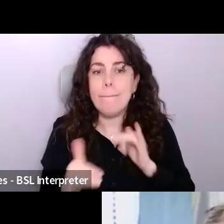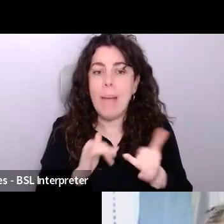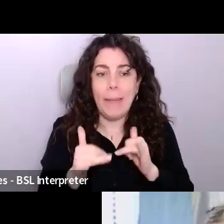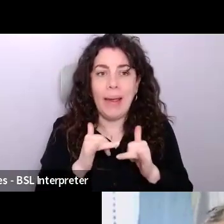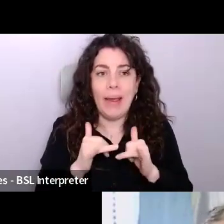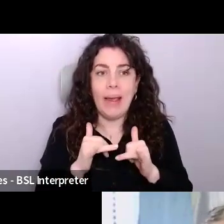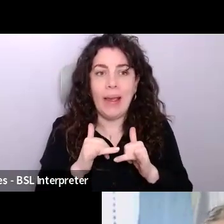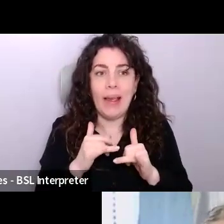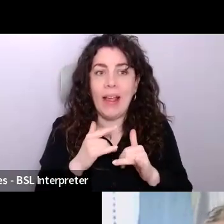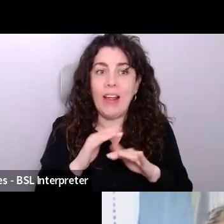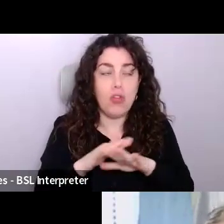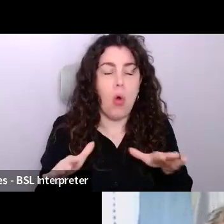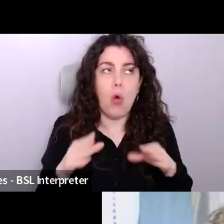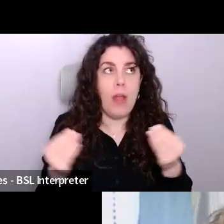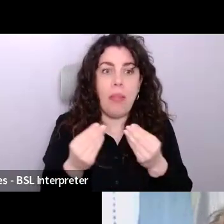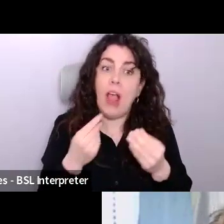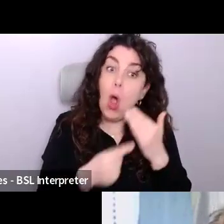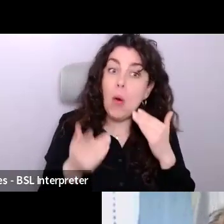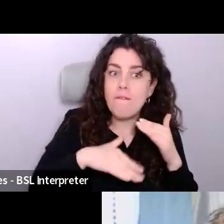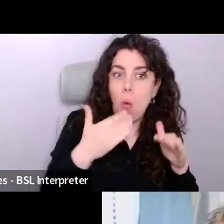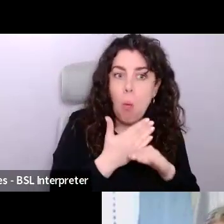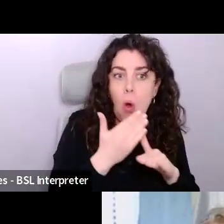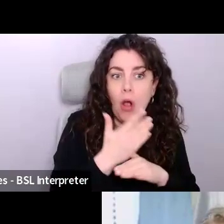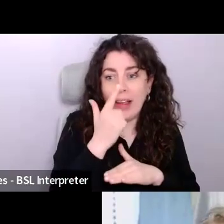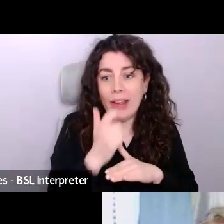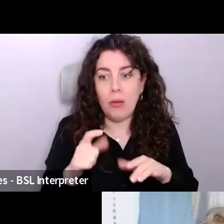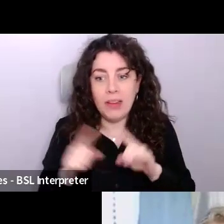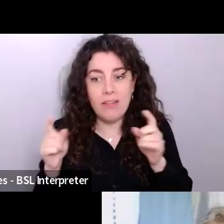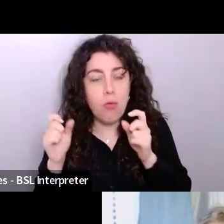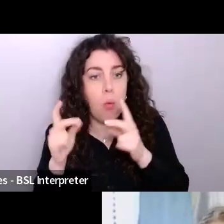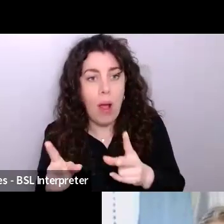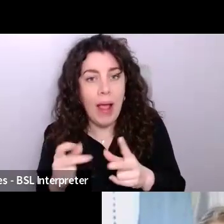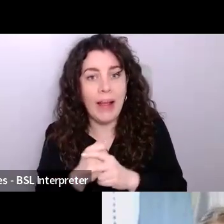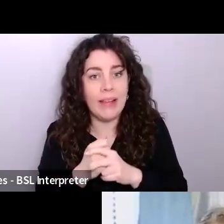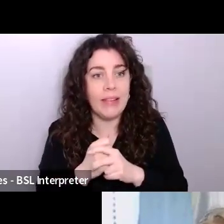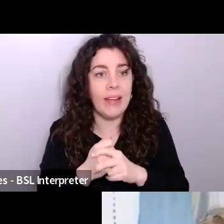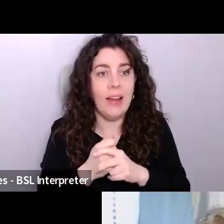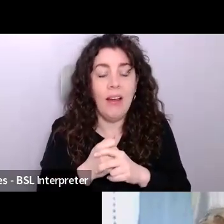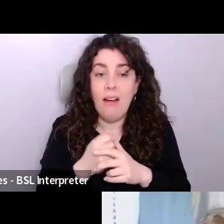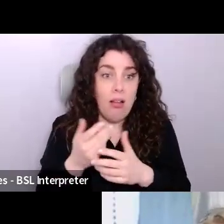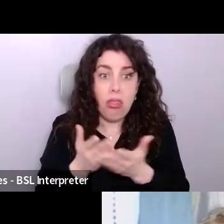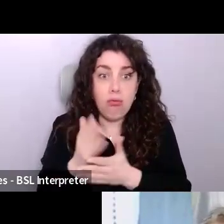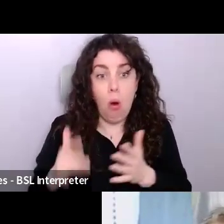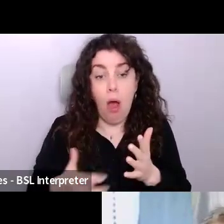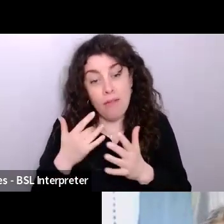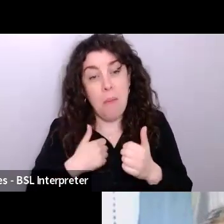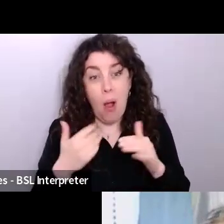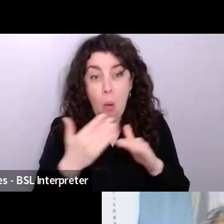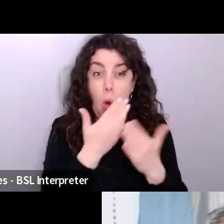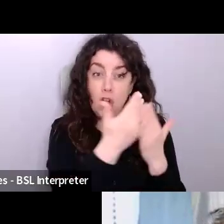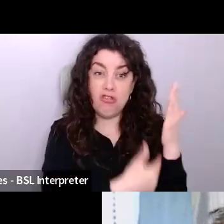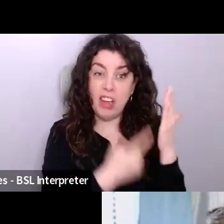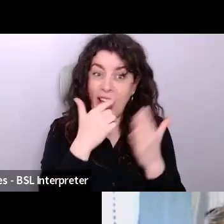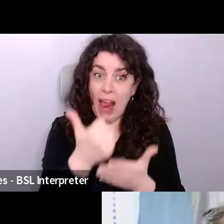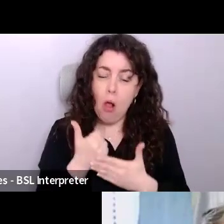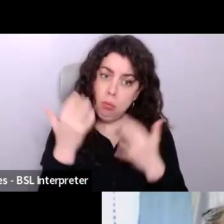only struggle with at work. It might pop up in different ways throughout your life as well. So my worksheets might help you reflect on these things as